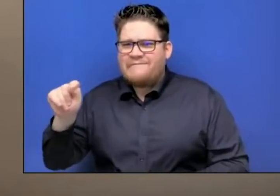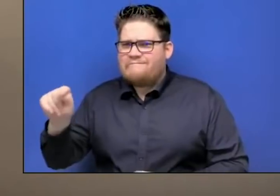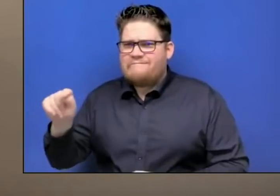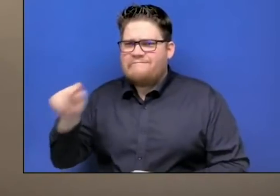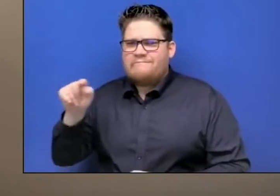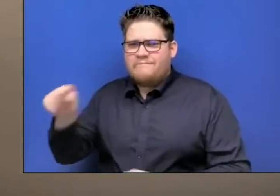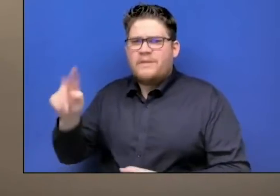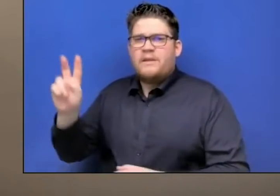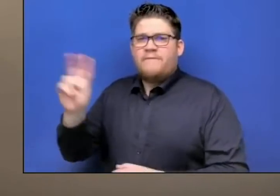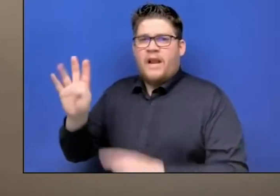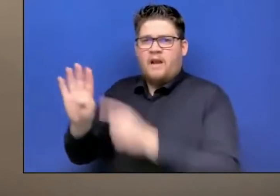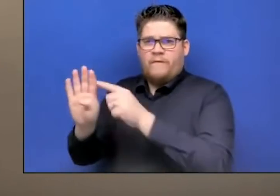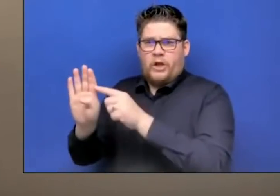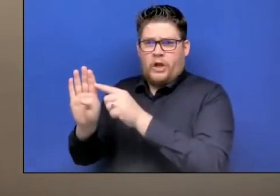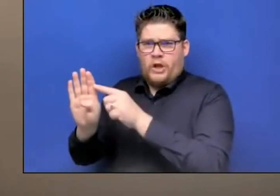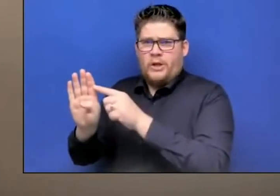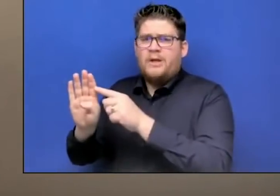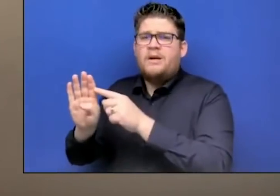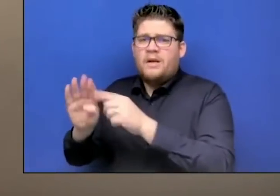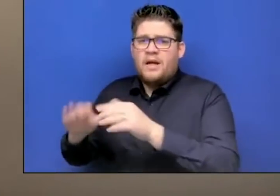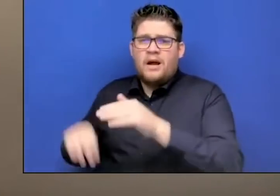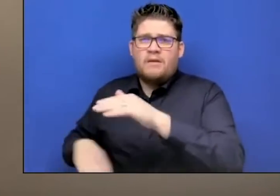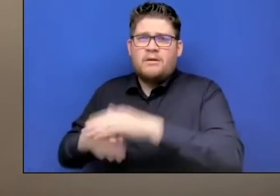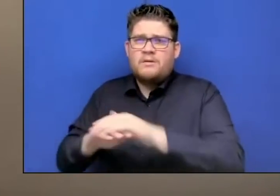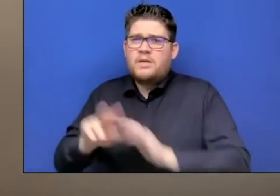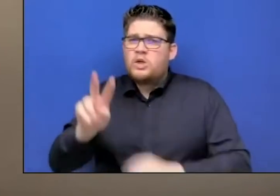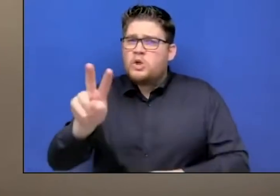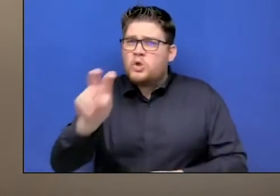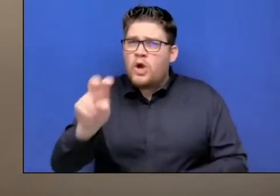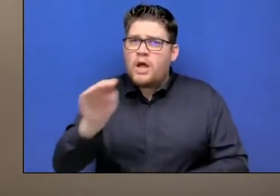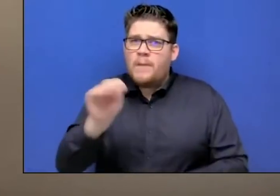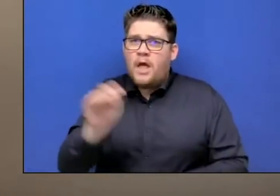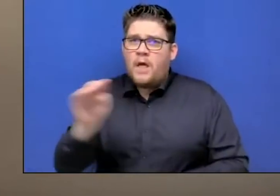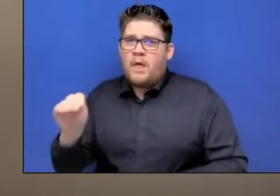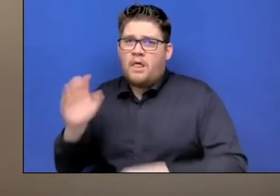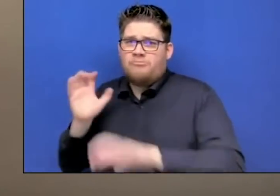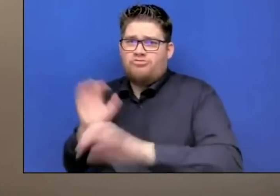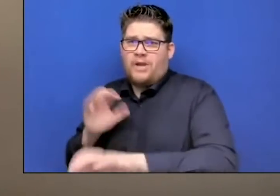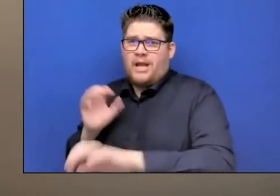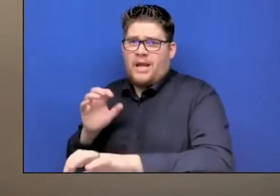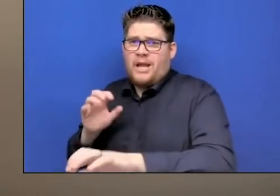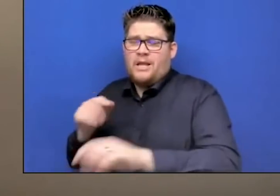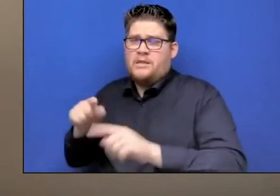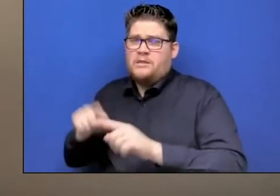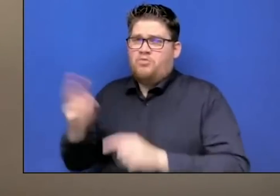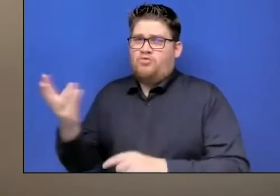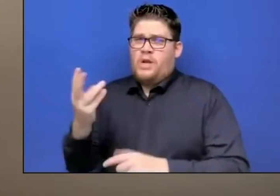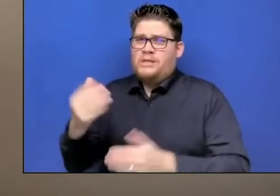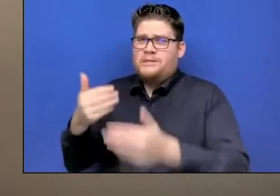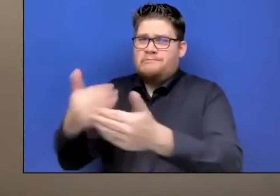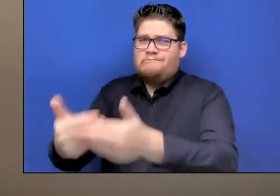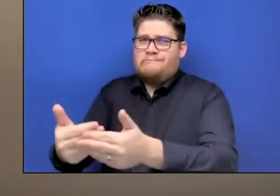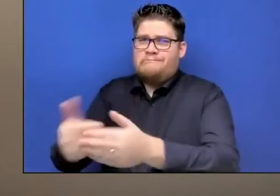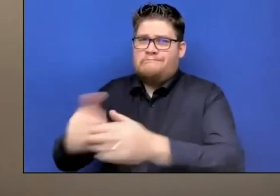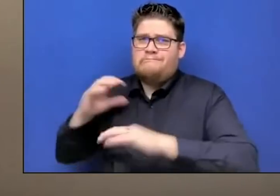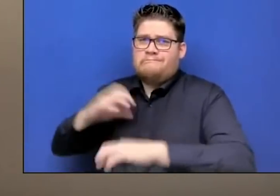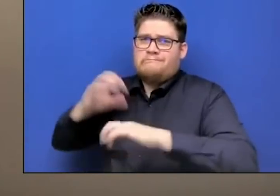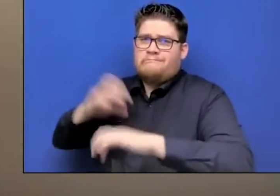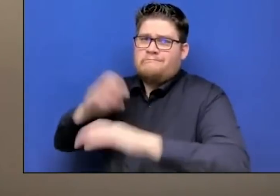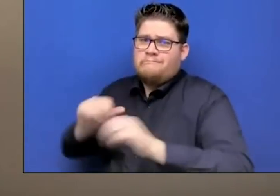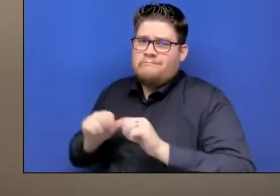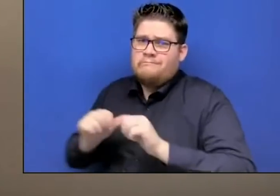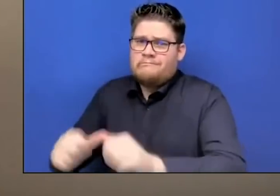to 200 millimeters through till Wednesday evening. The last point I'll make is about